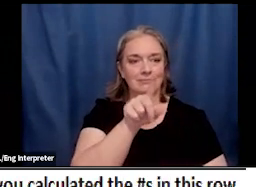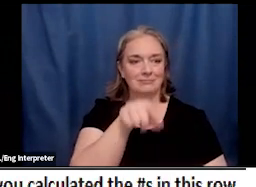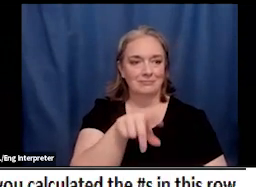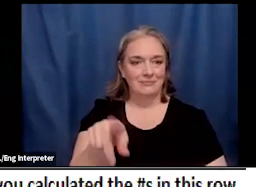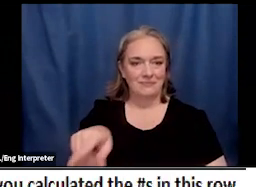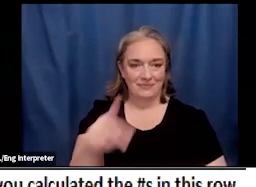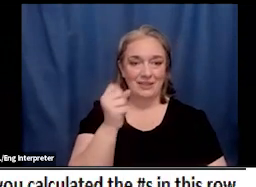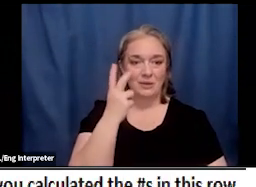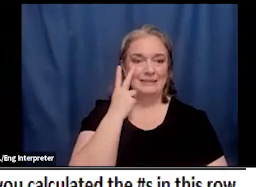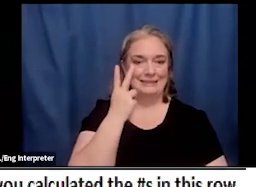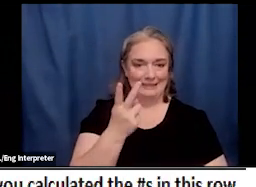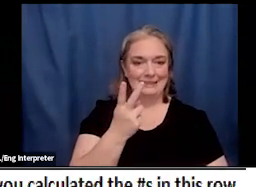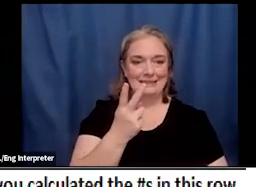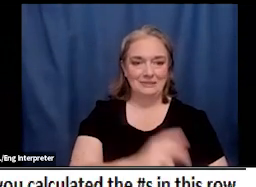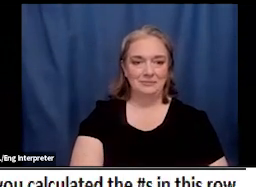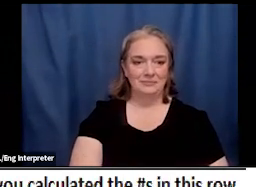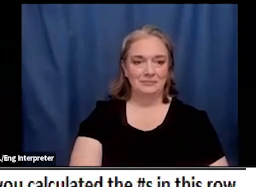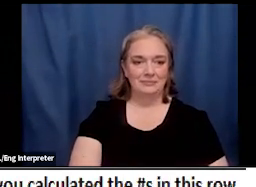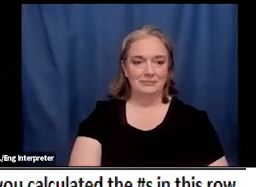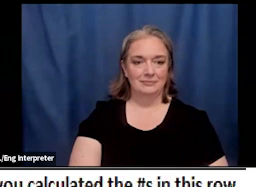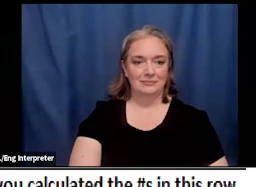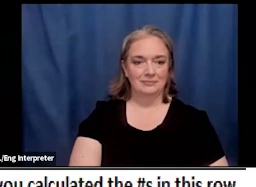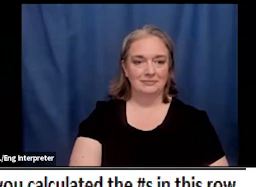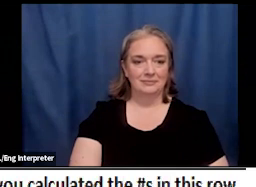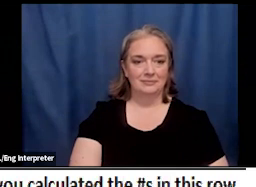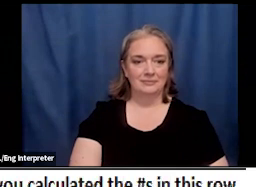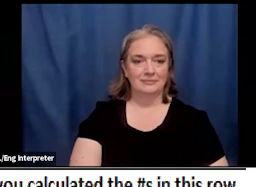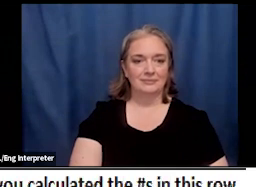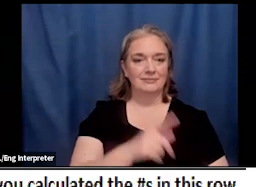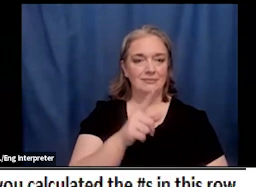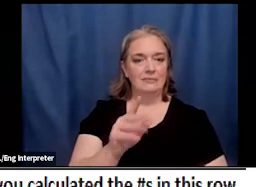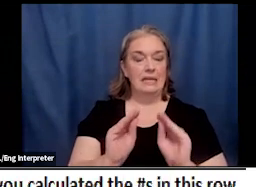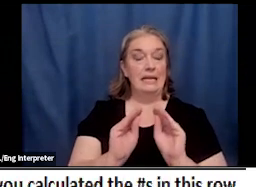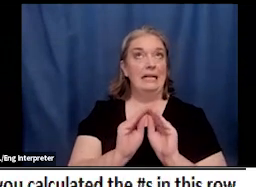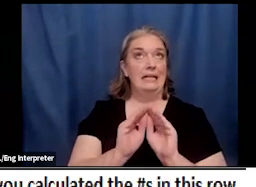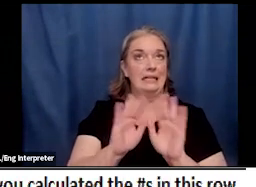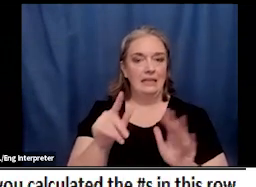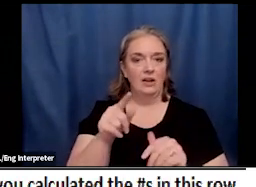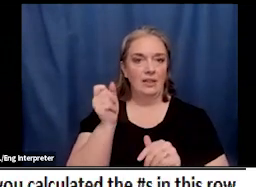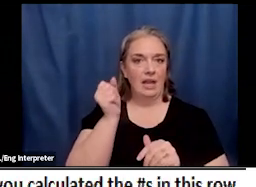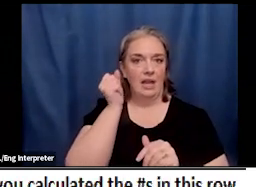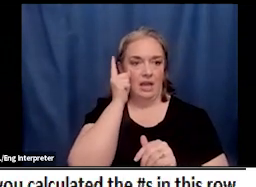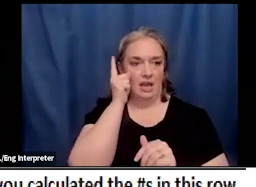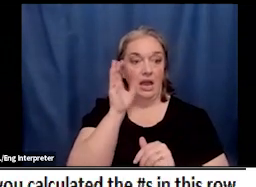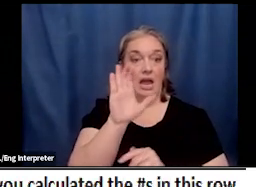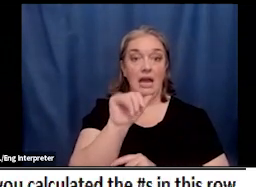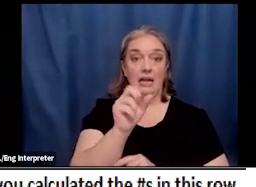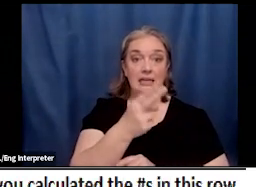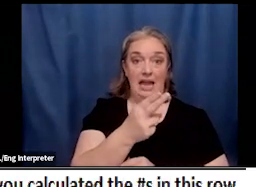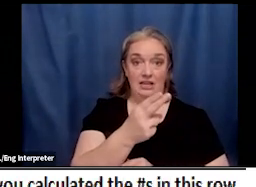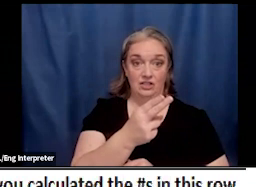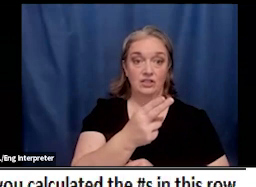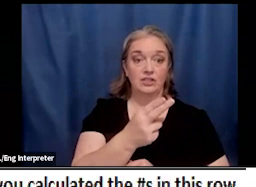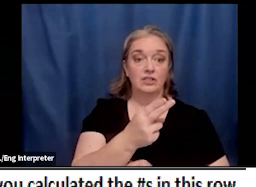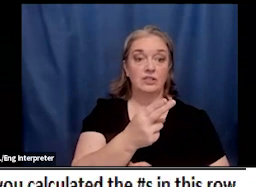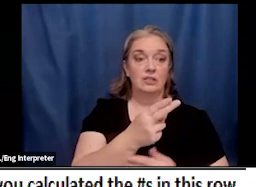can see that there is really clear. They understand where their cash expenses are coming from.